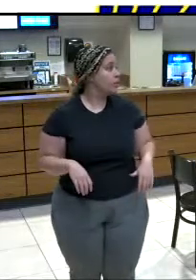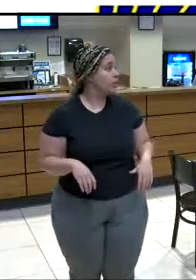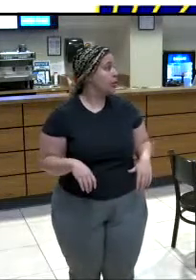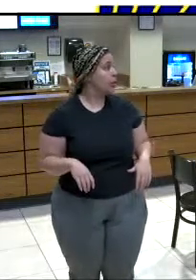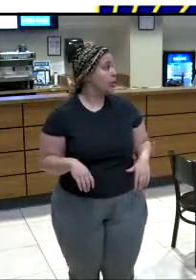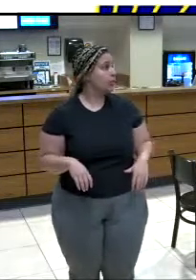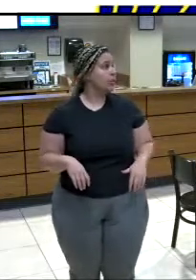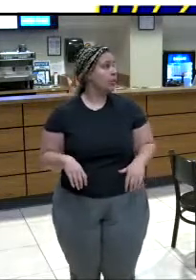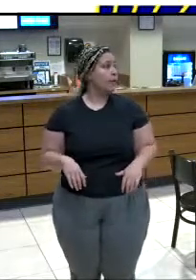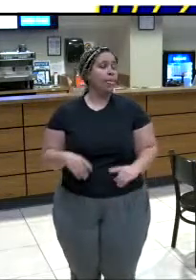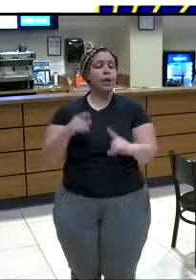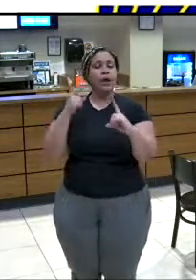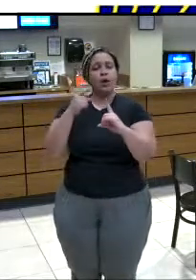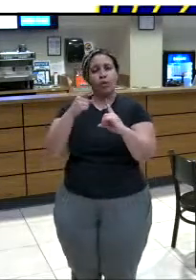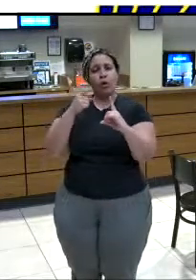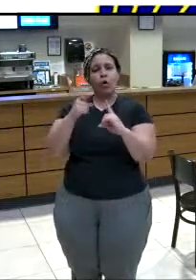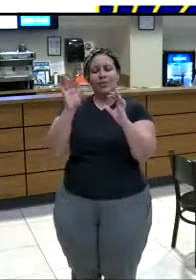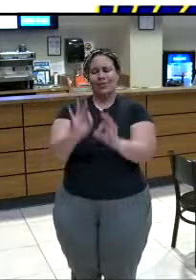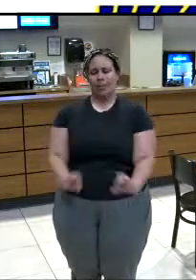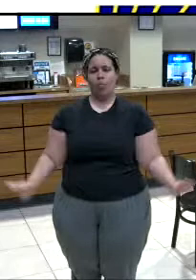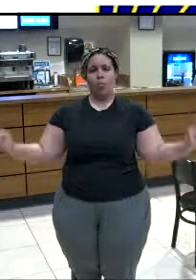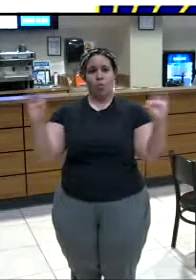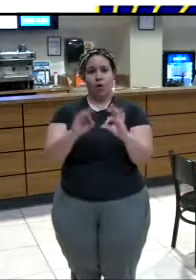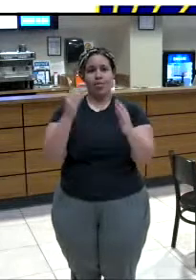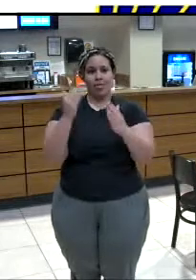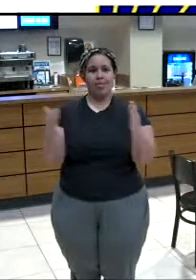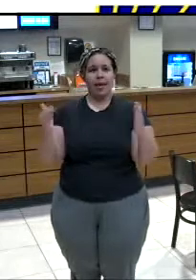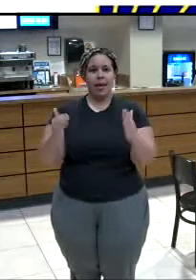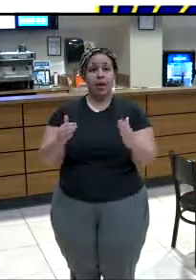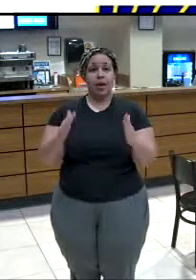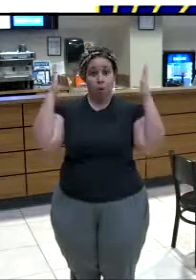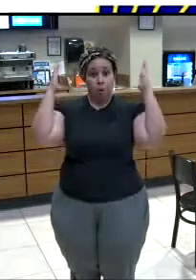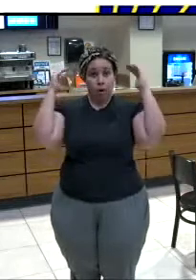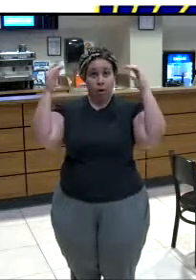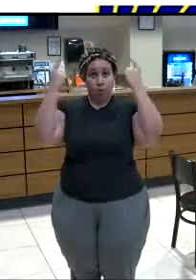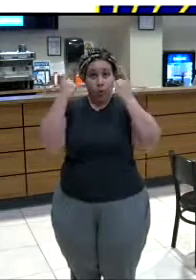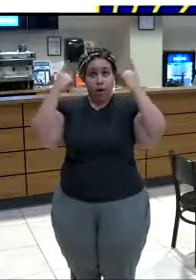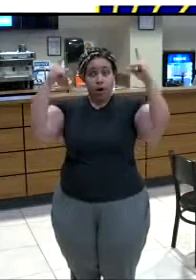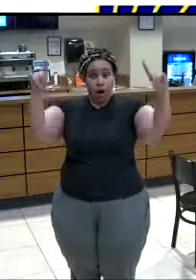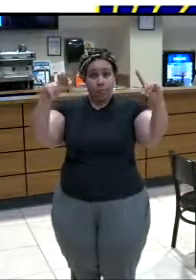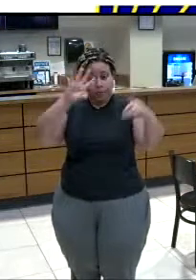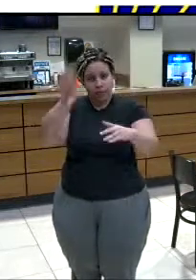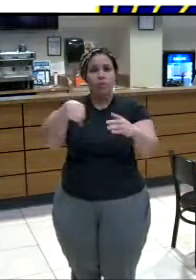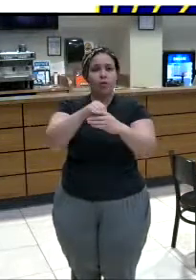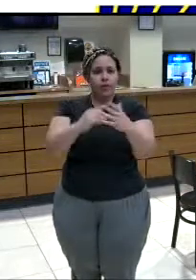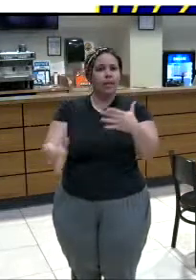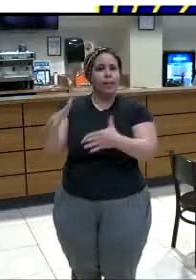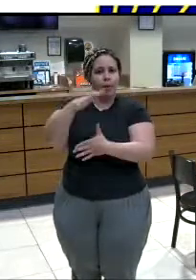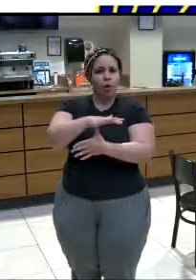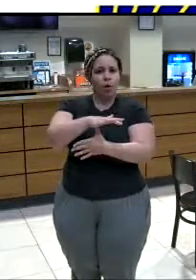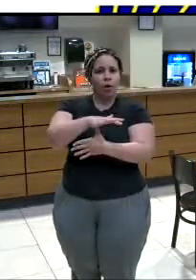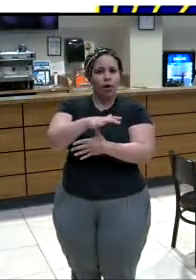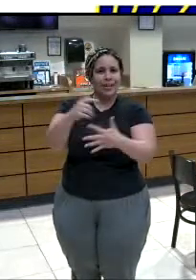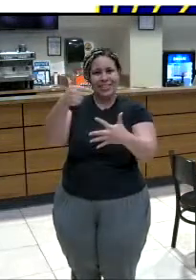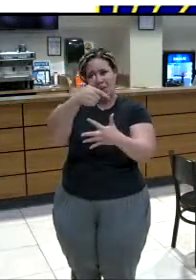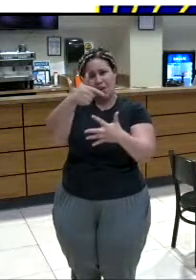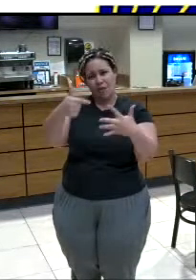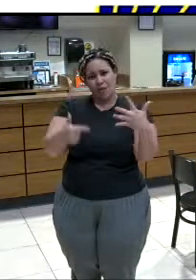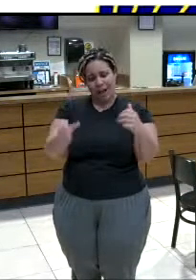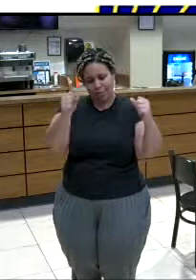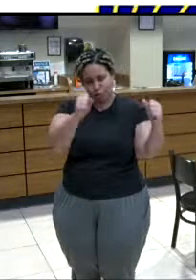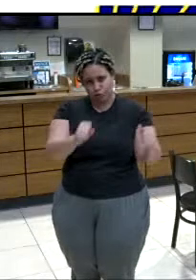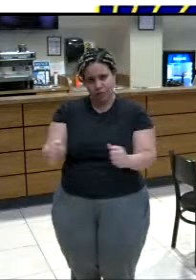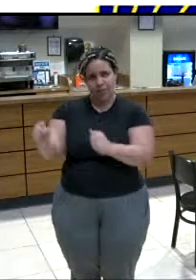So the goal is the big thing that we hope to accomplish within the priority. And just like there are 5 strategic priorities, there are